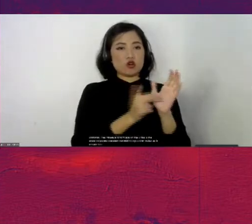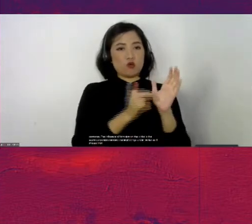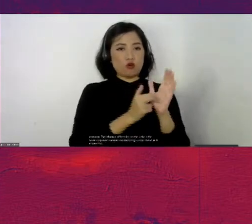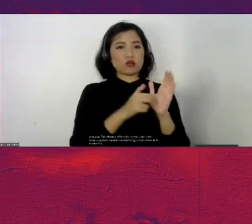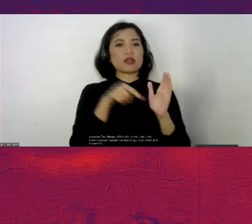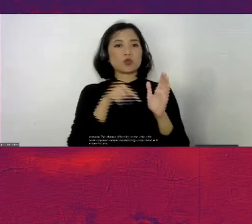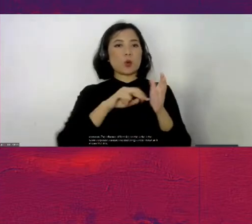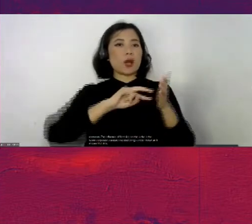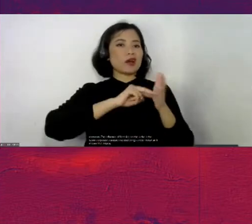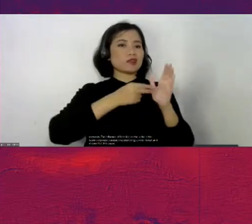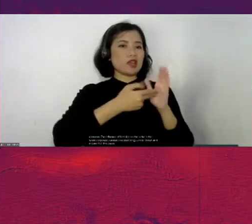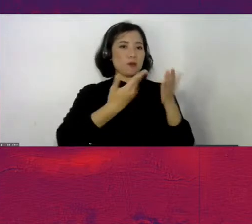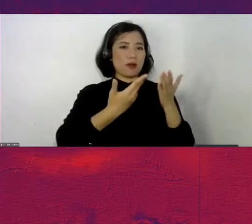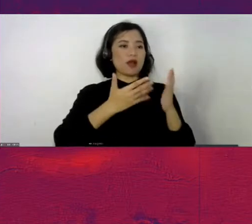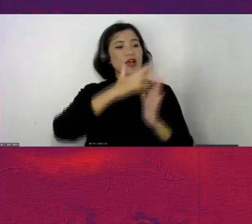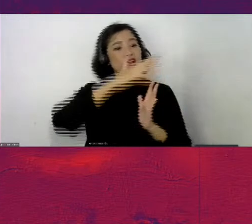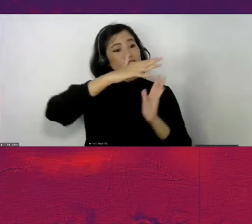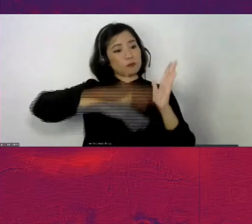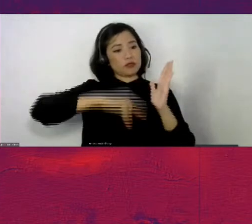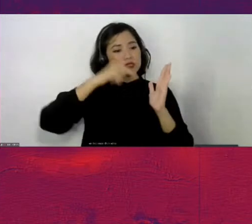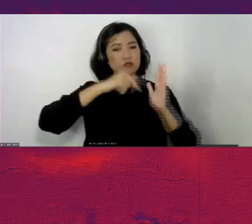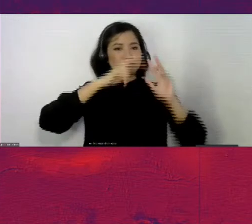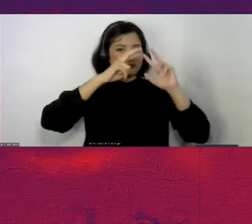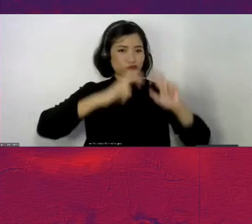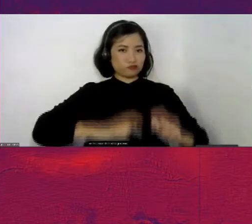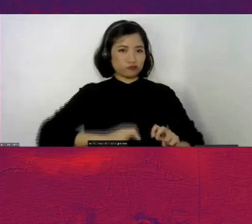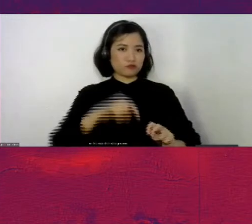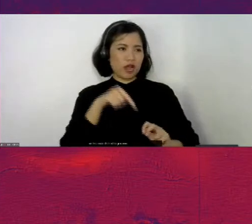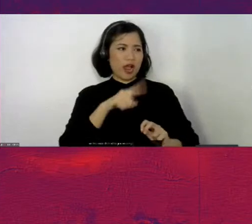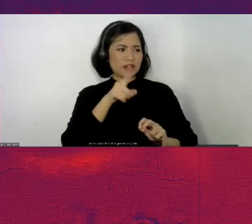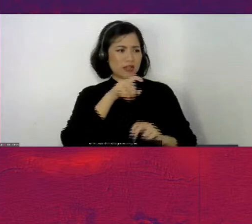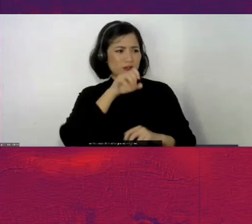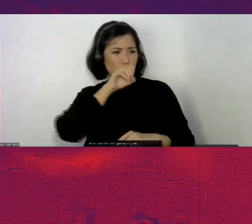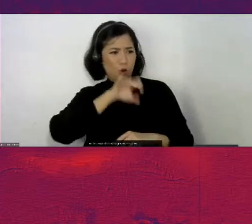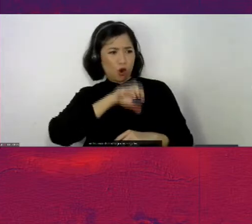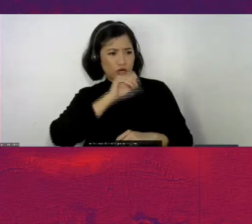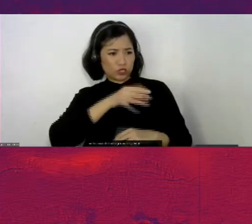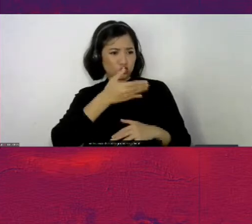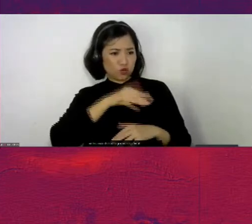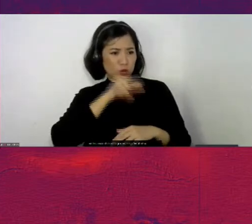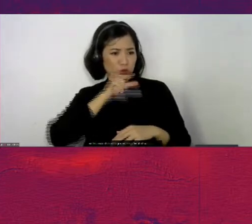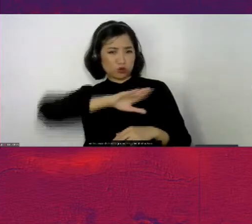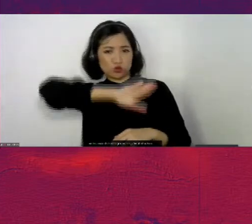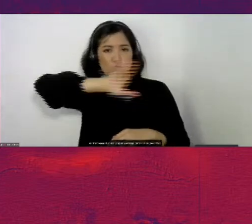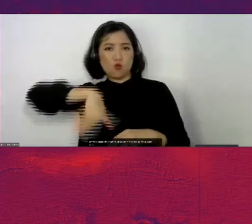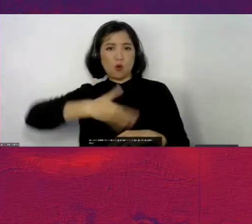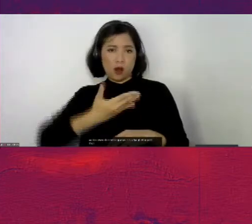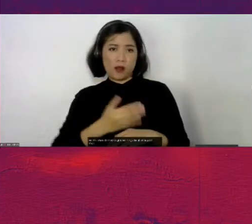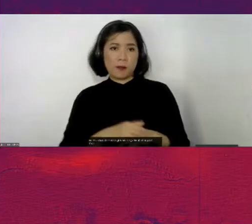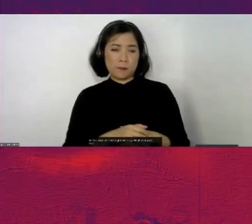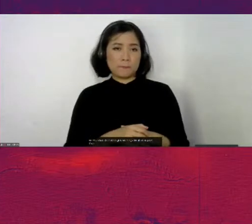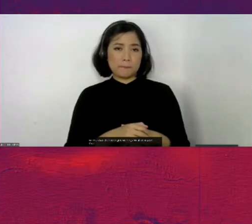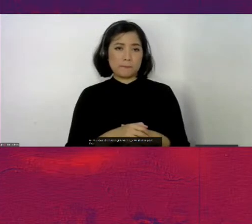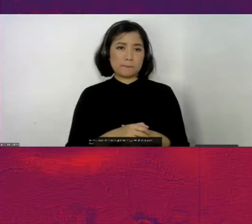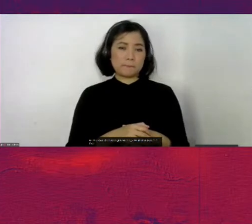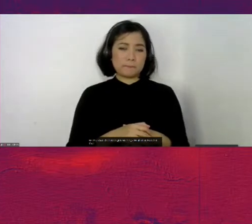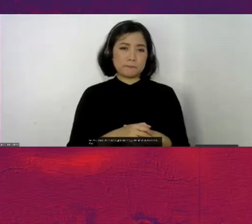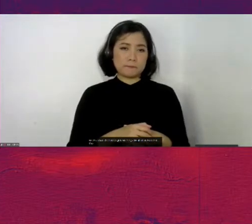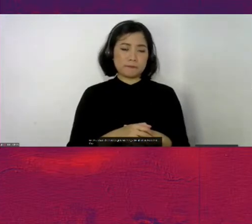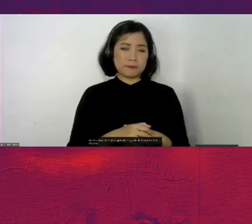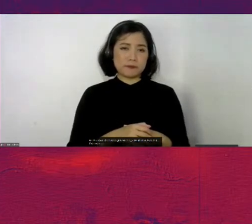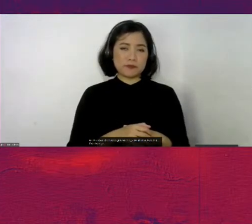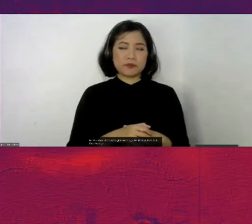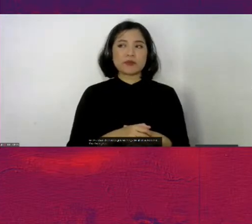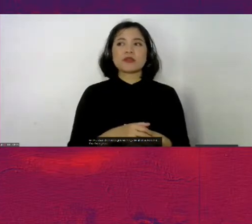this paper or this research tried to give warnings for all of us, yeah, that the high